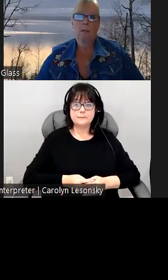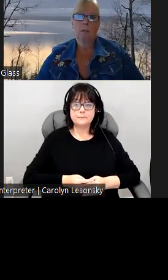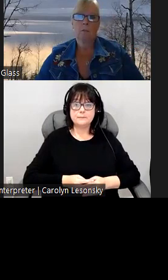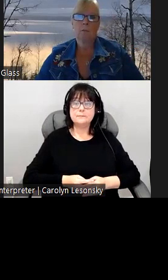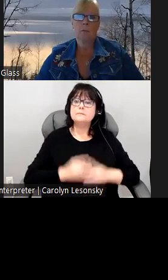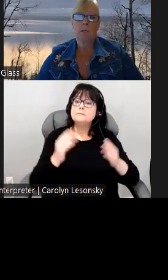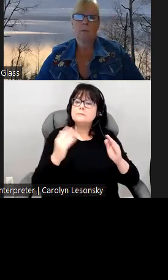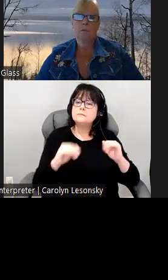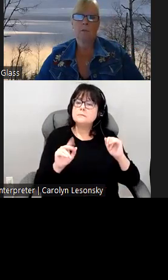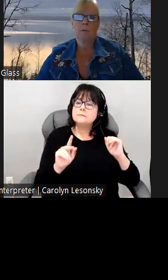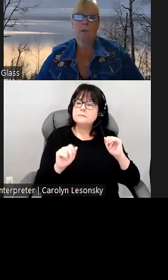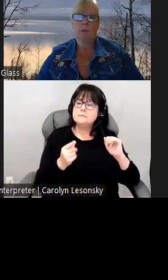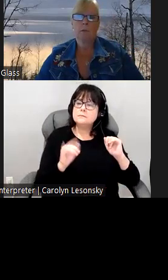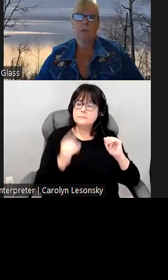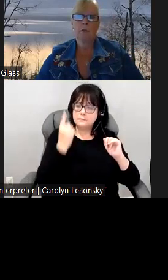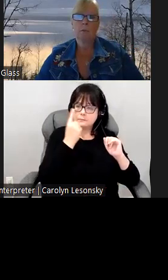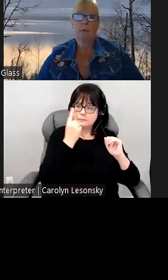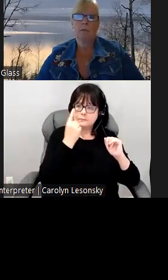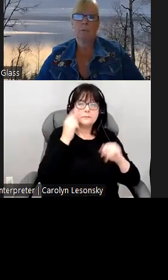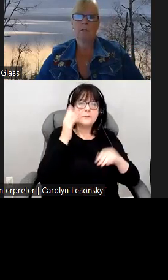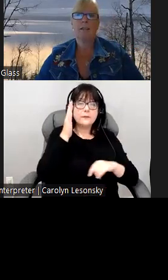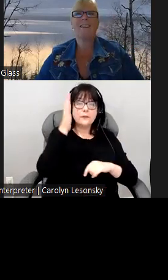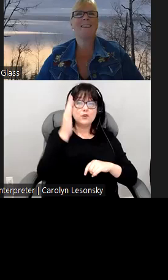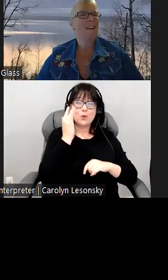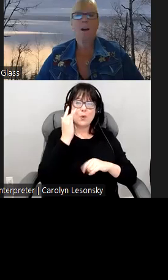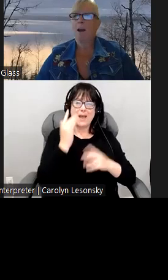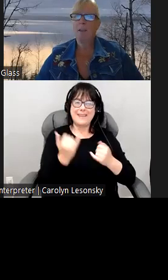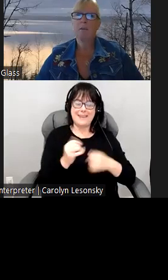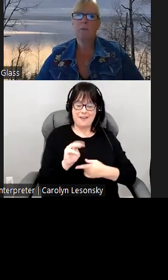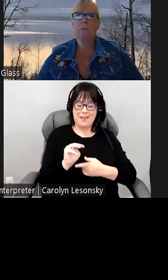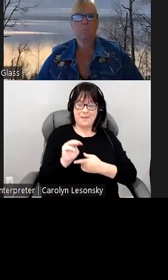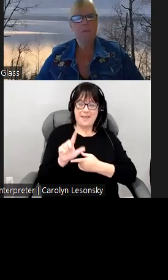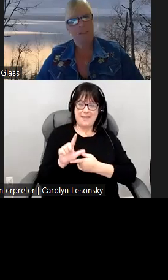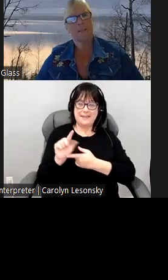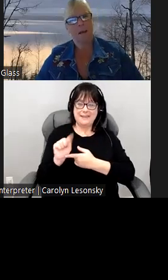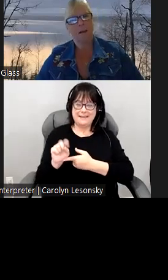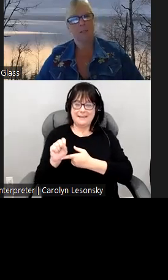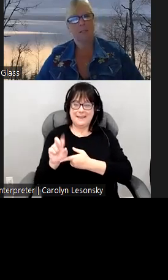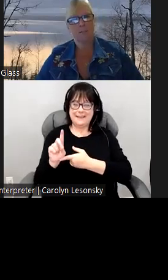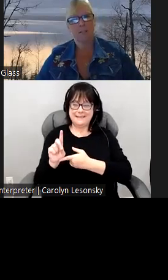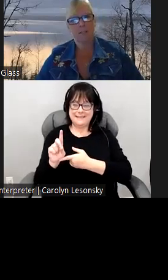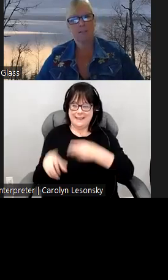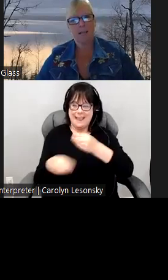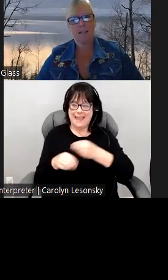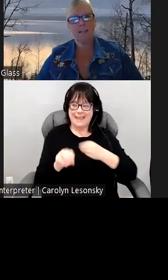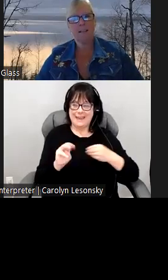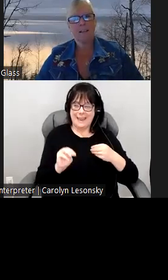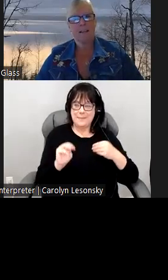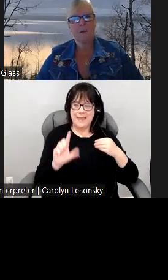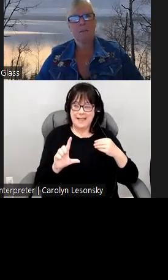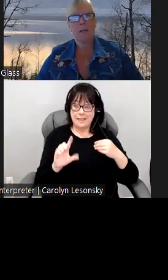Kathy says, I wonder if they will count in the future now that immigration is part of our ministry. I think we've been asking that question of ourselves,